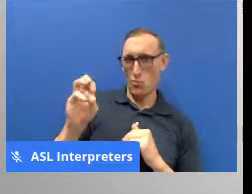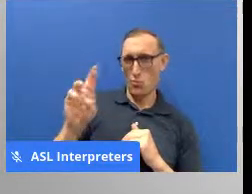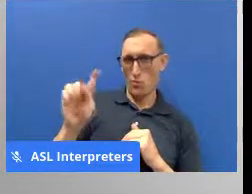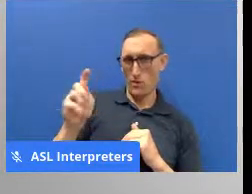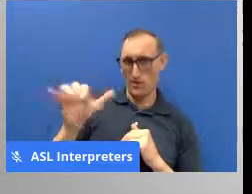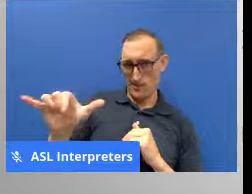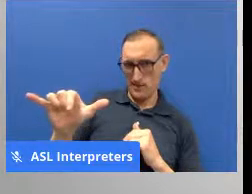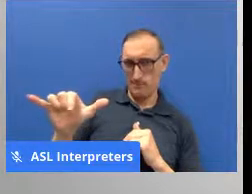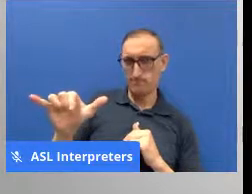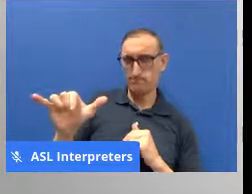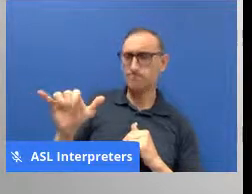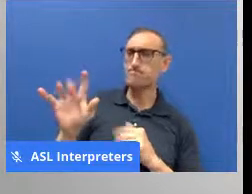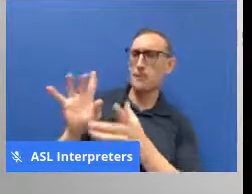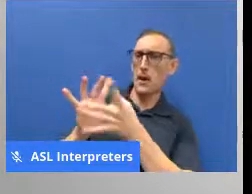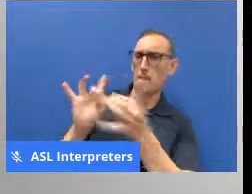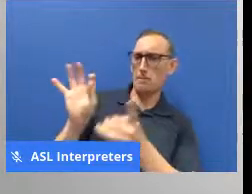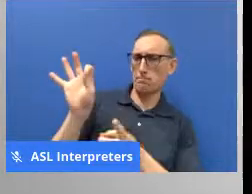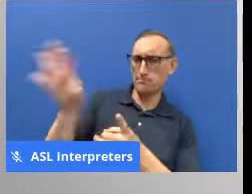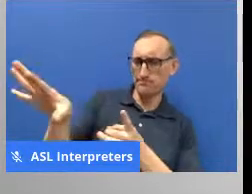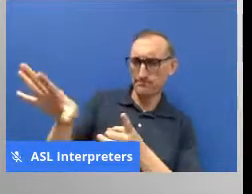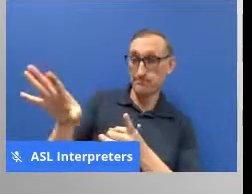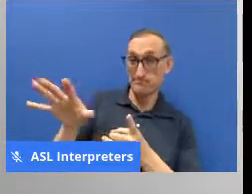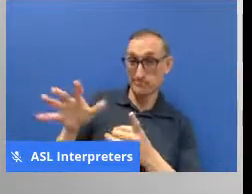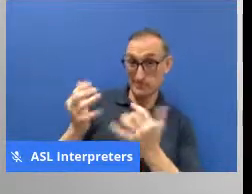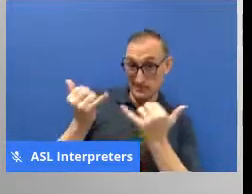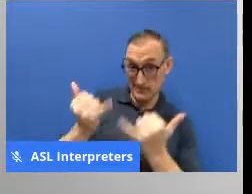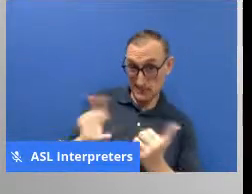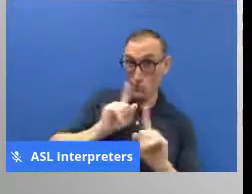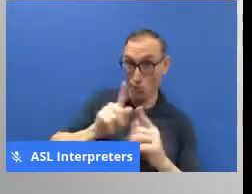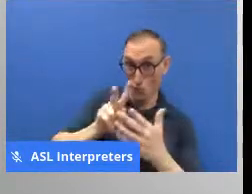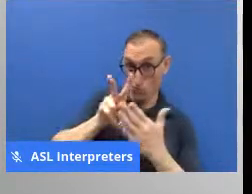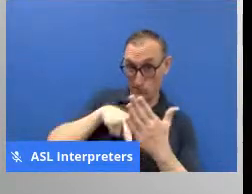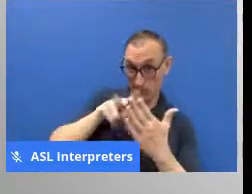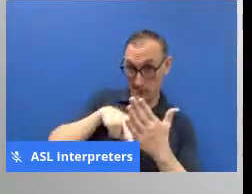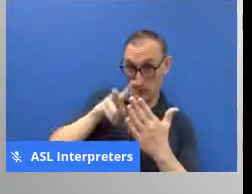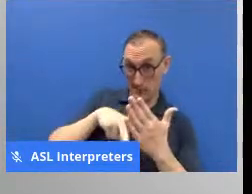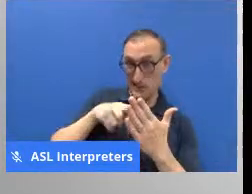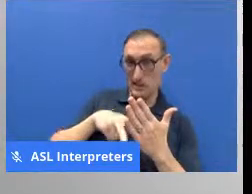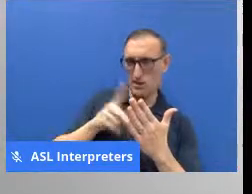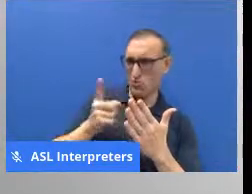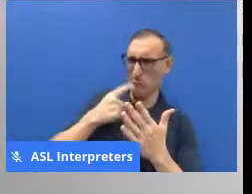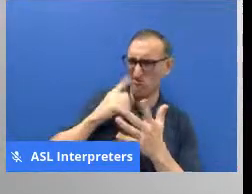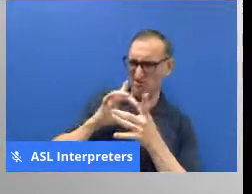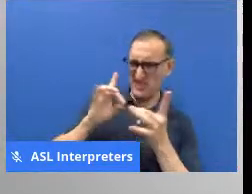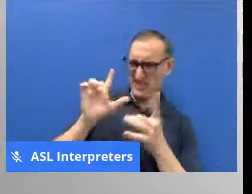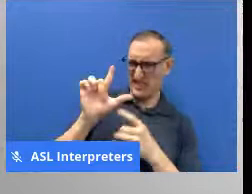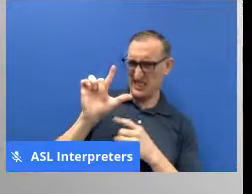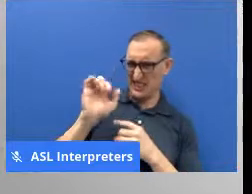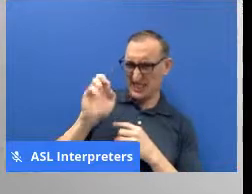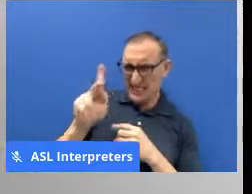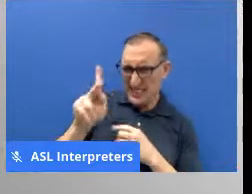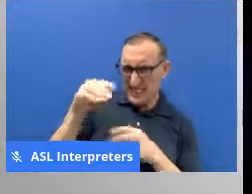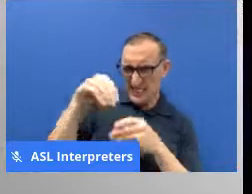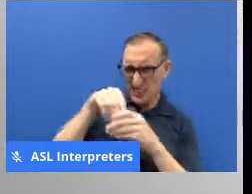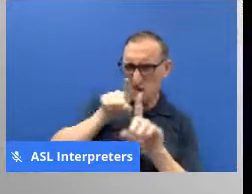some of the links that you mentioned a few minutes ago, when I clicked on them, nothing happened.